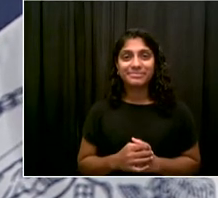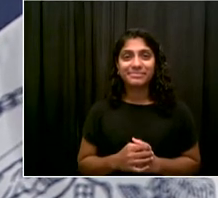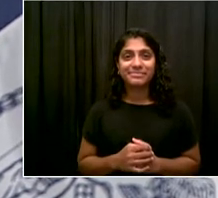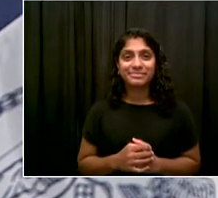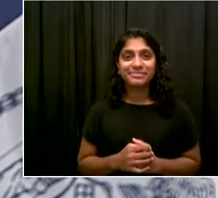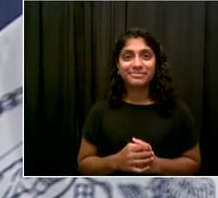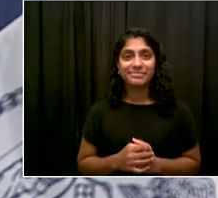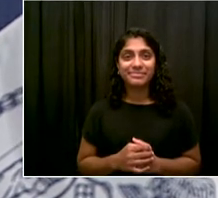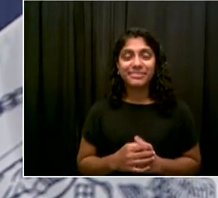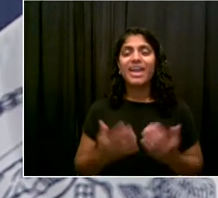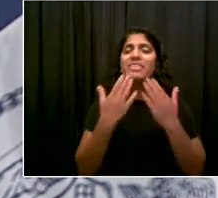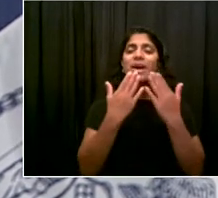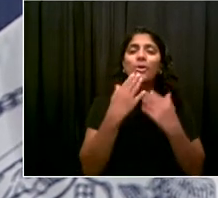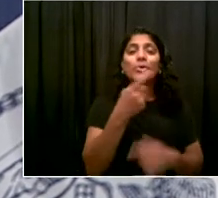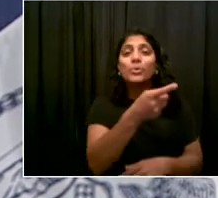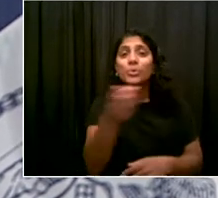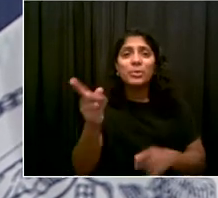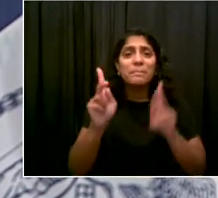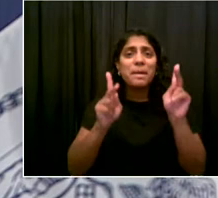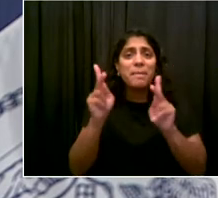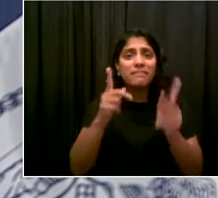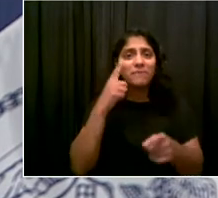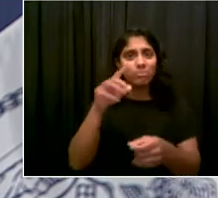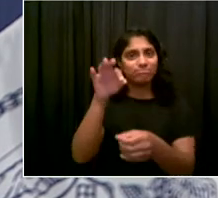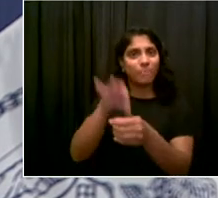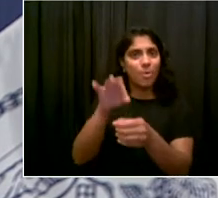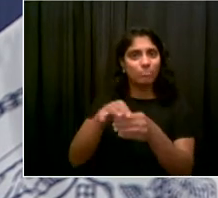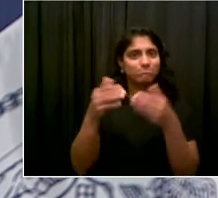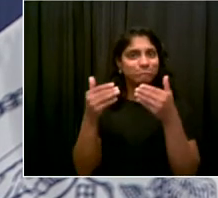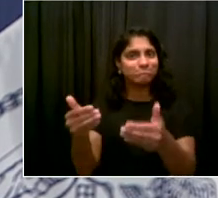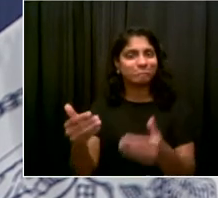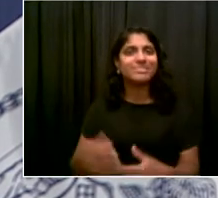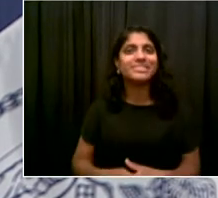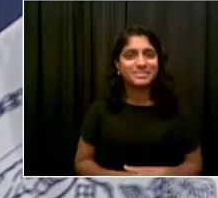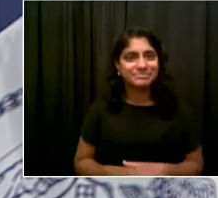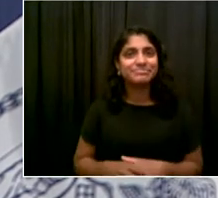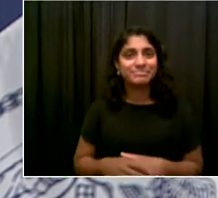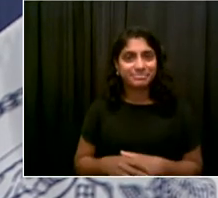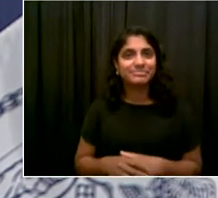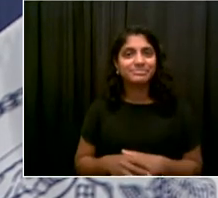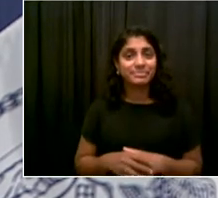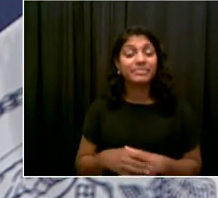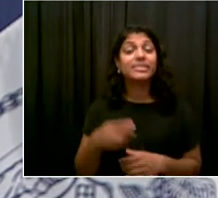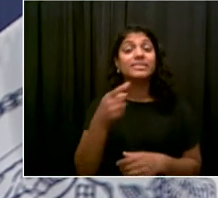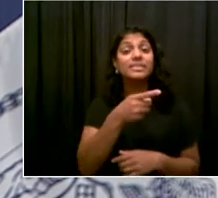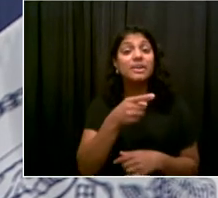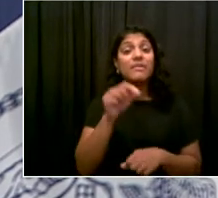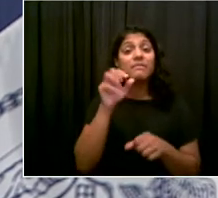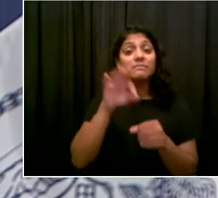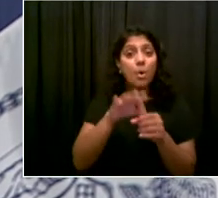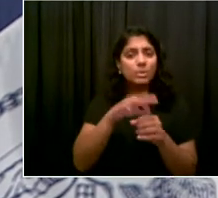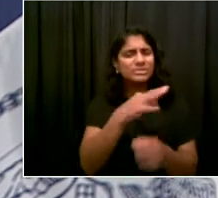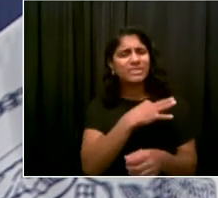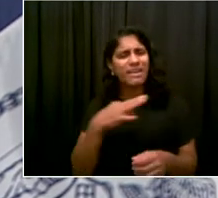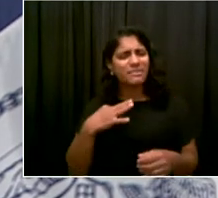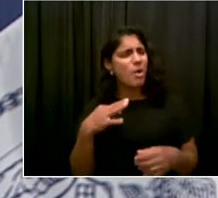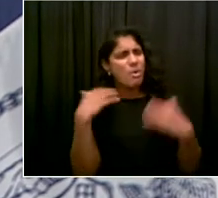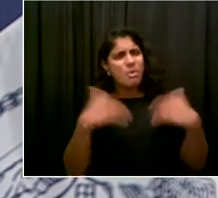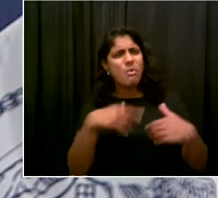site workers, the campaign volunteers, everyone who was part of Election Day yesterday.